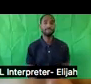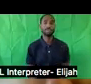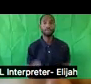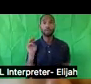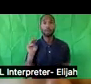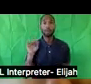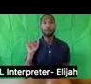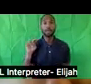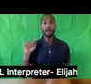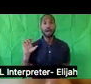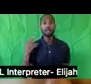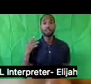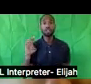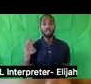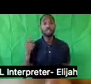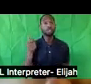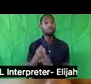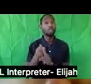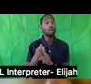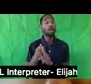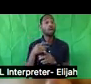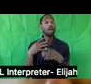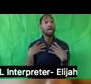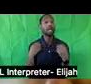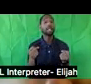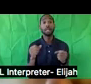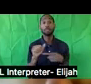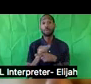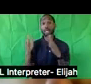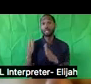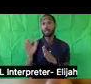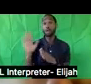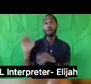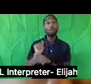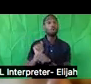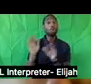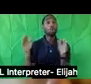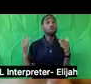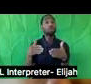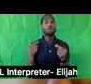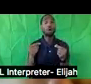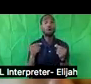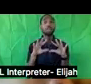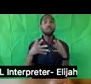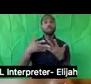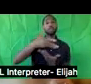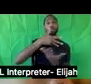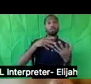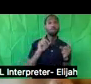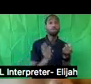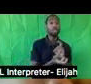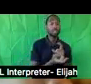Meenadchi is a somatic healing practitioner whose work centers social change and